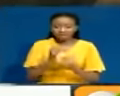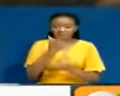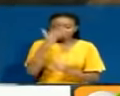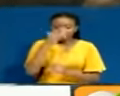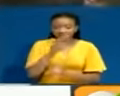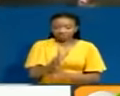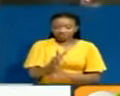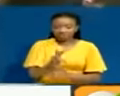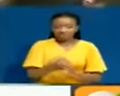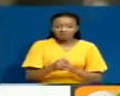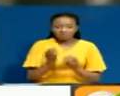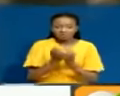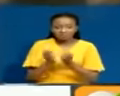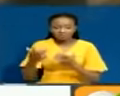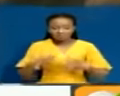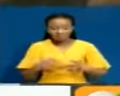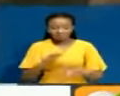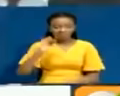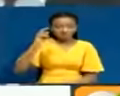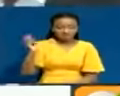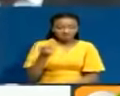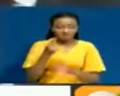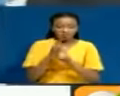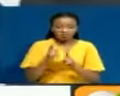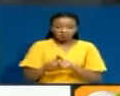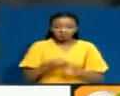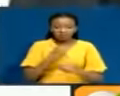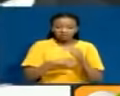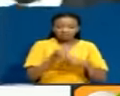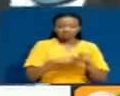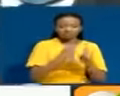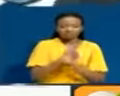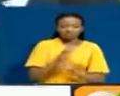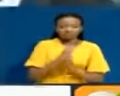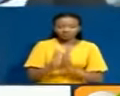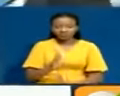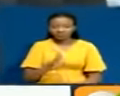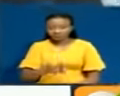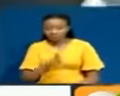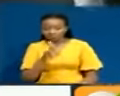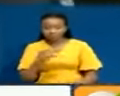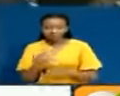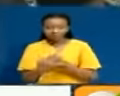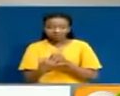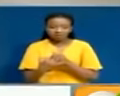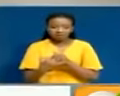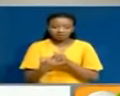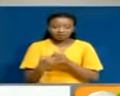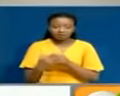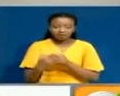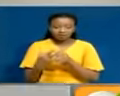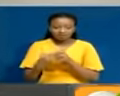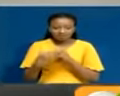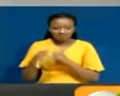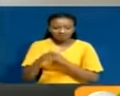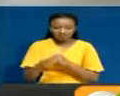na wafanyabiashara wa Mlima Kenya na pitapita za Kibra na Rais Uhuru Kenyatta, ambapo rais alipasua mbarika.